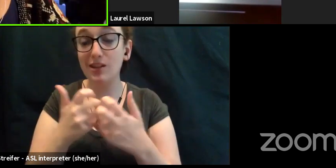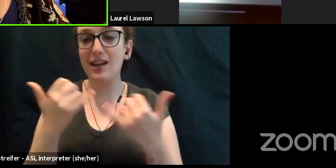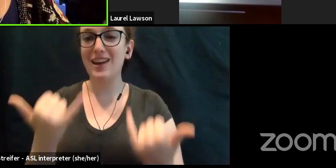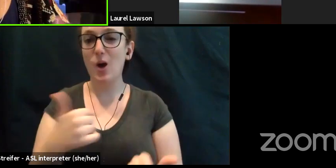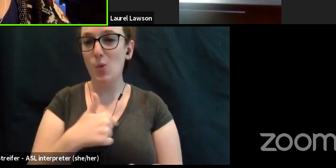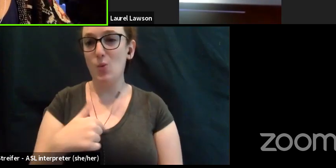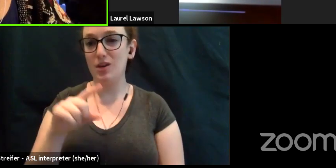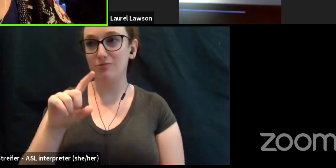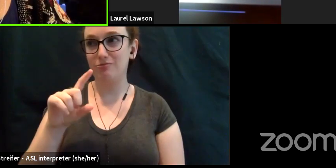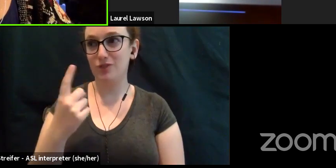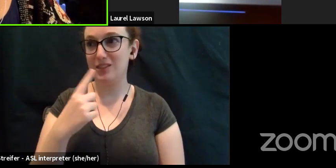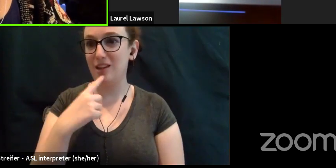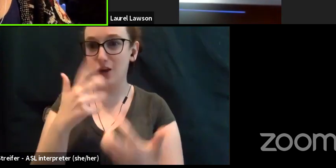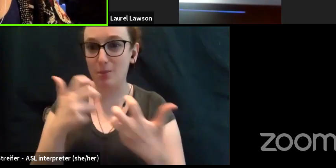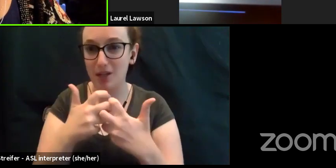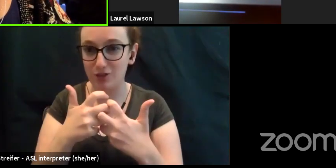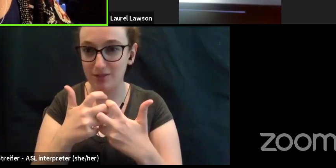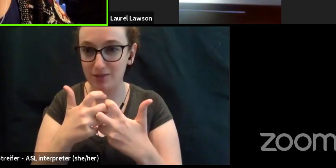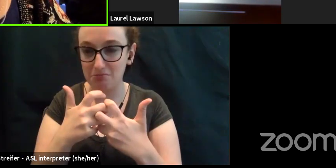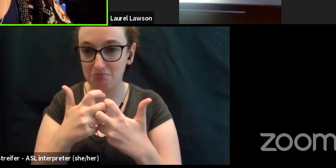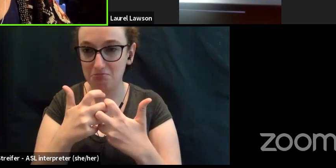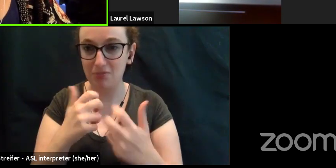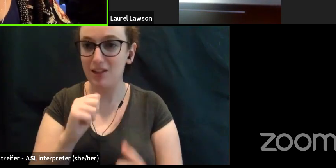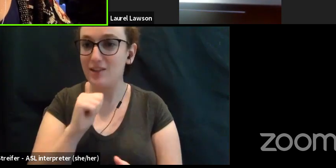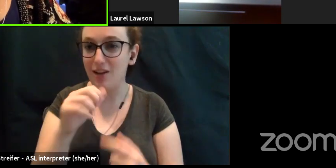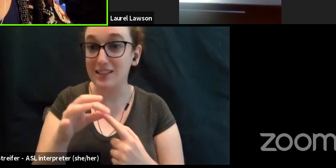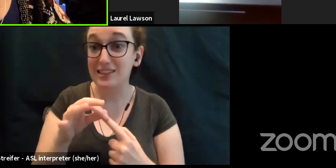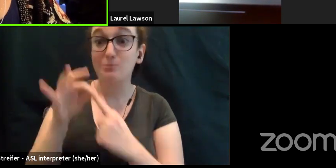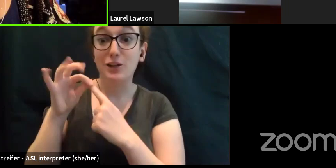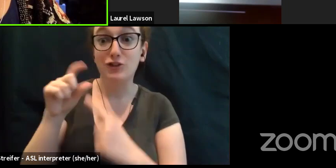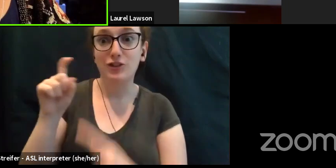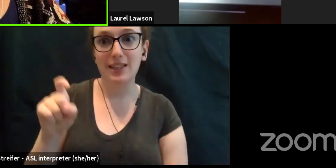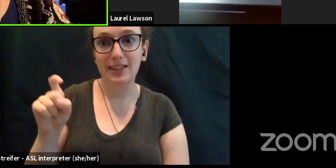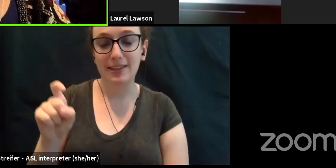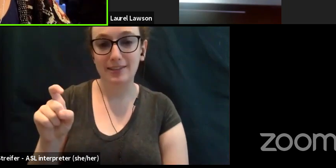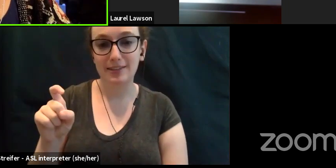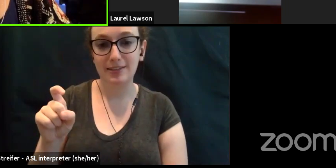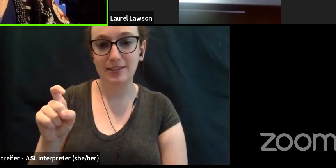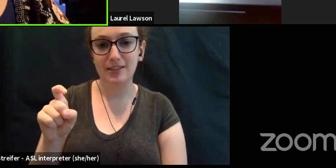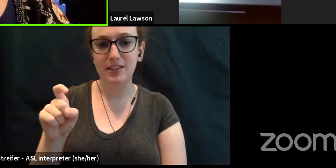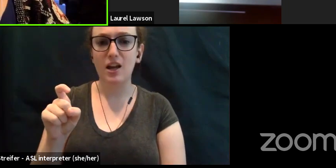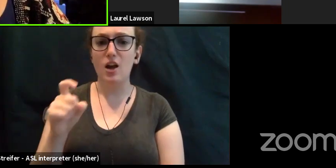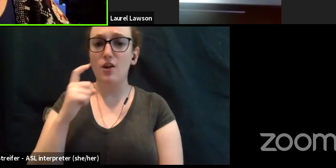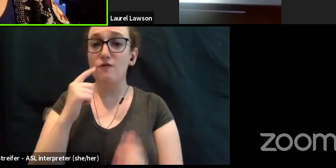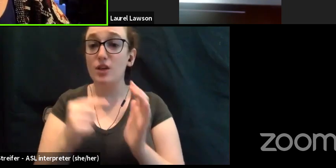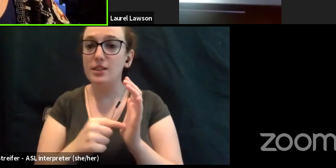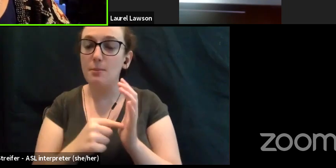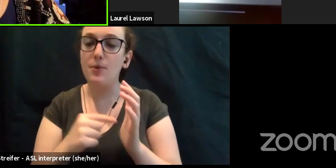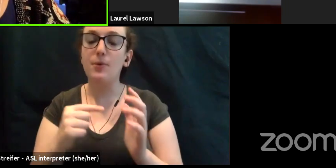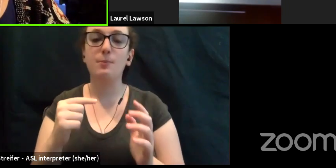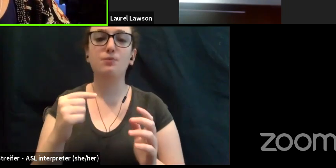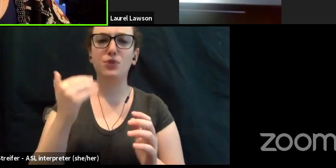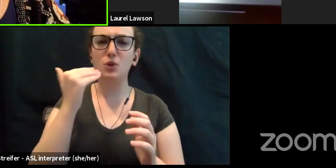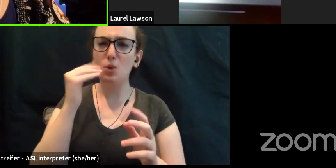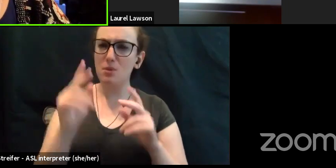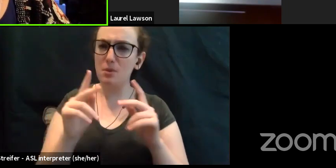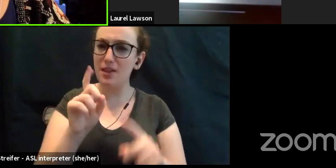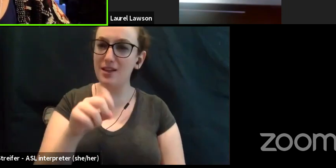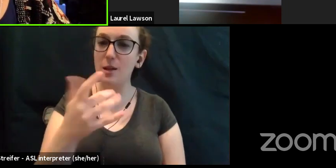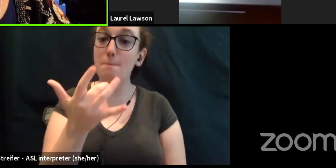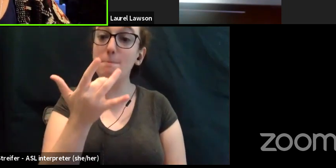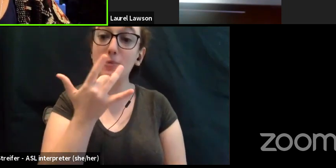what accommodations do you need? It reminds me of like the difference between asking for someone's preferred pronouns and just asking for